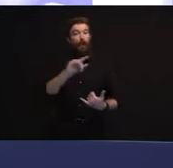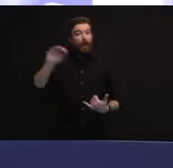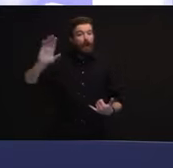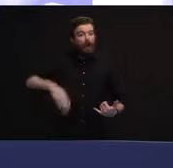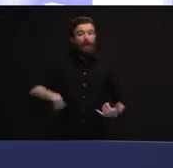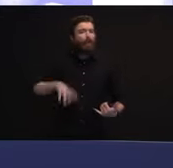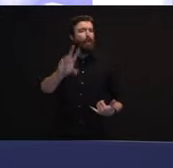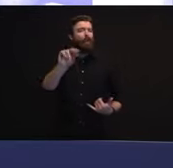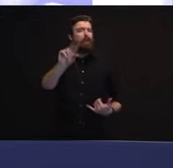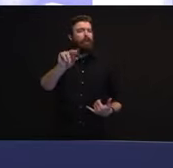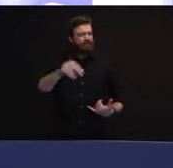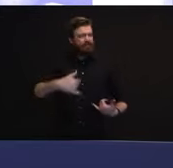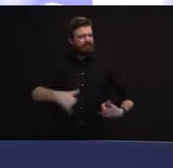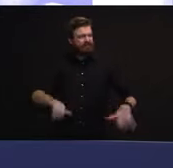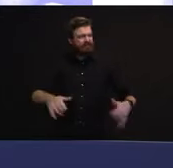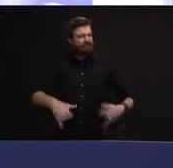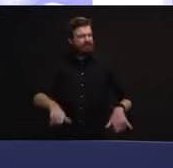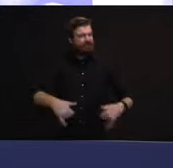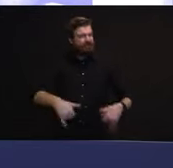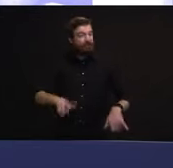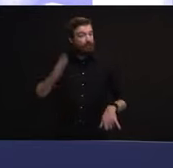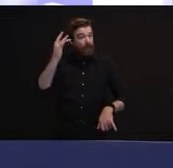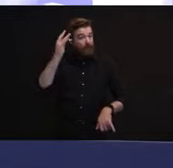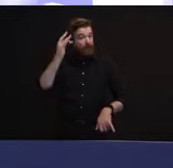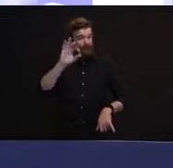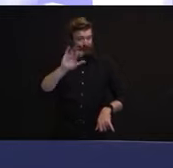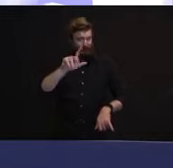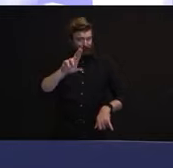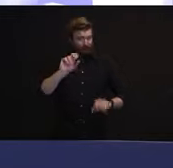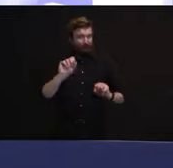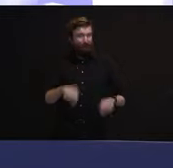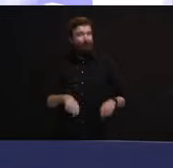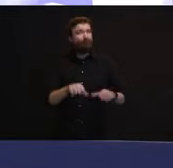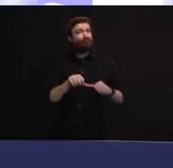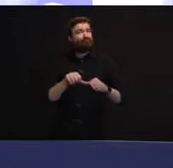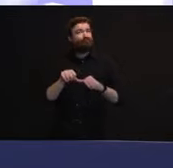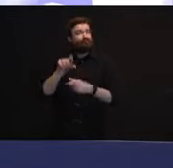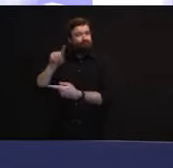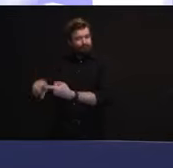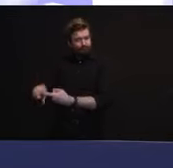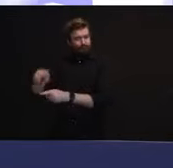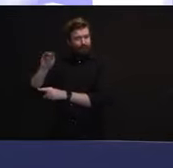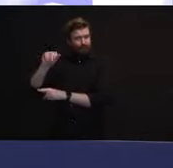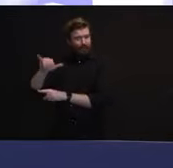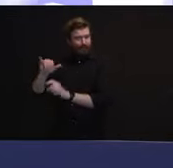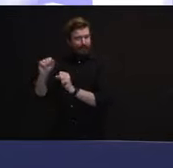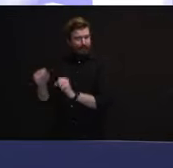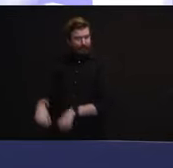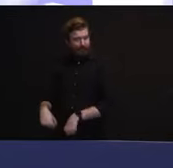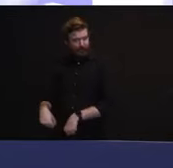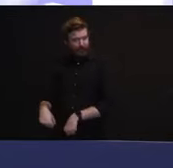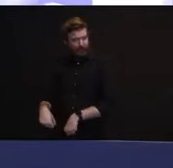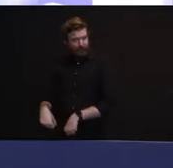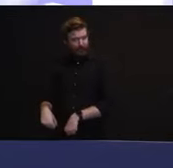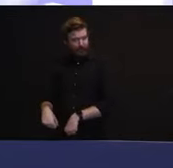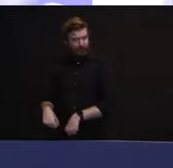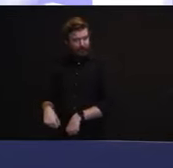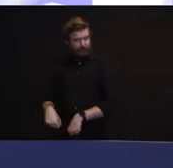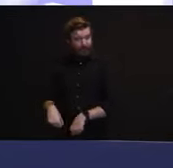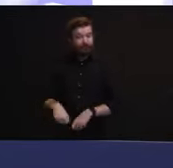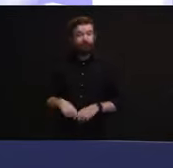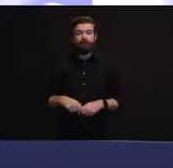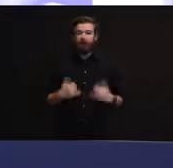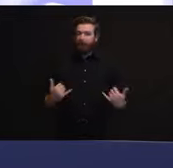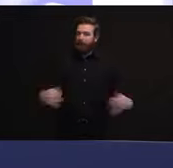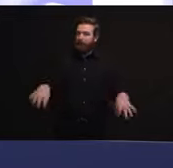go until May, especially in New Jersey. Getting your flu vaccine is more important than ever as we face increases in COVID-19